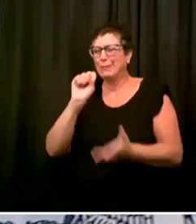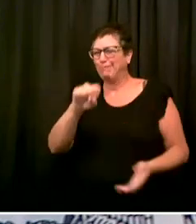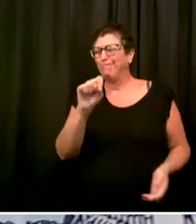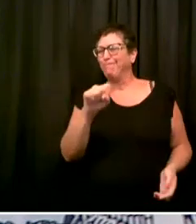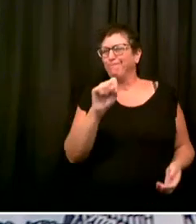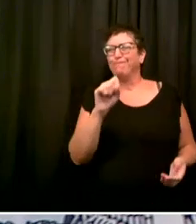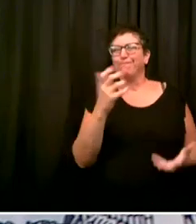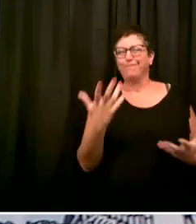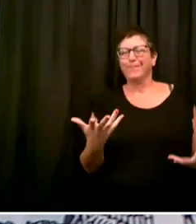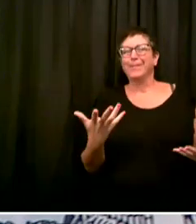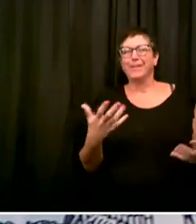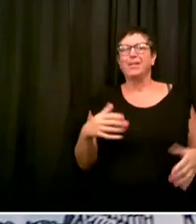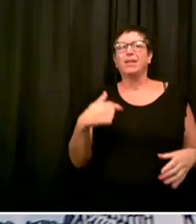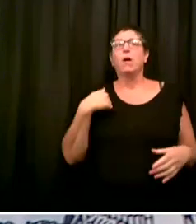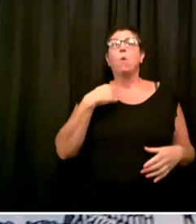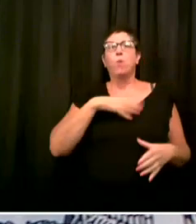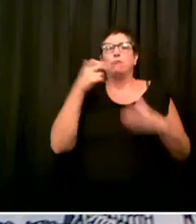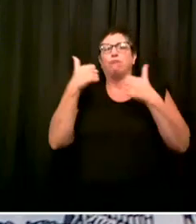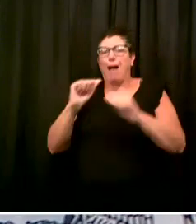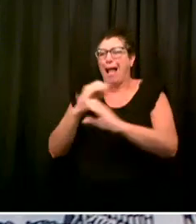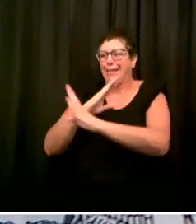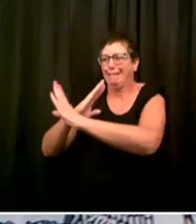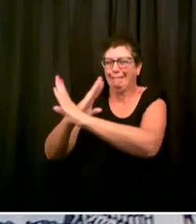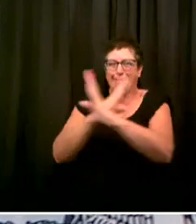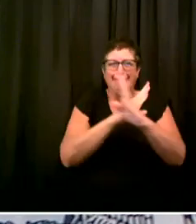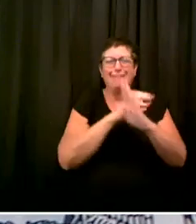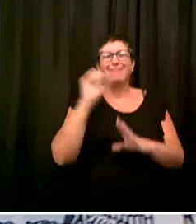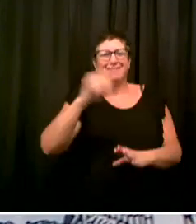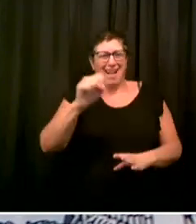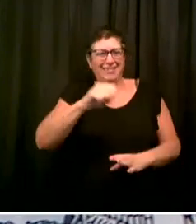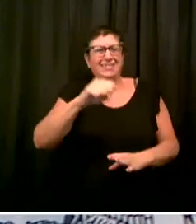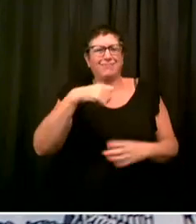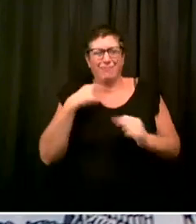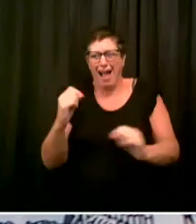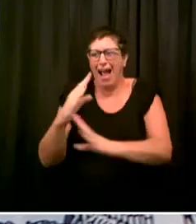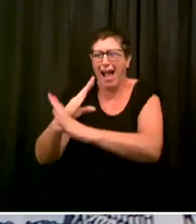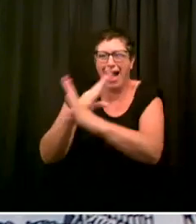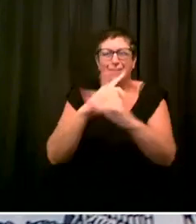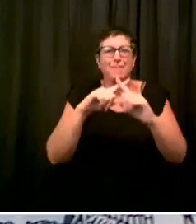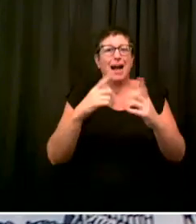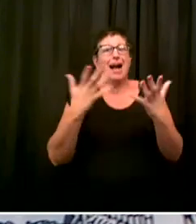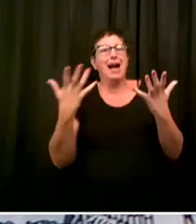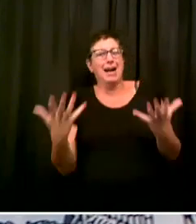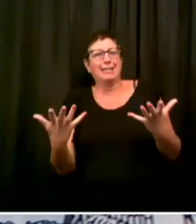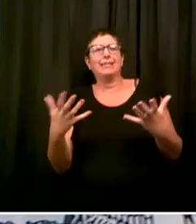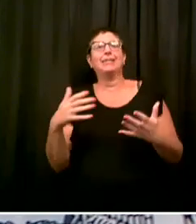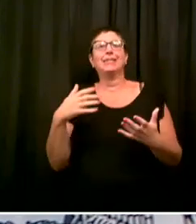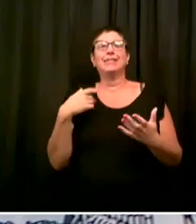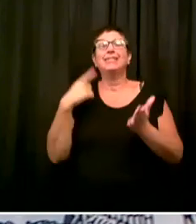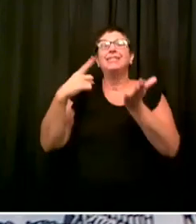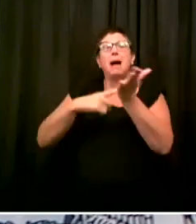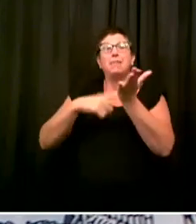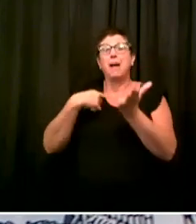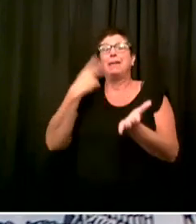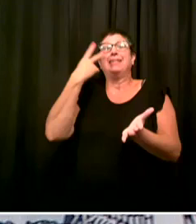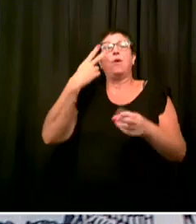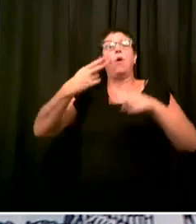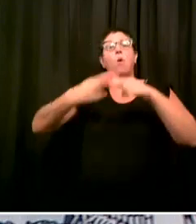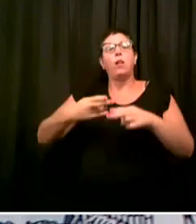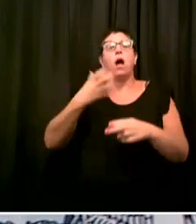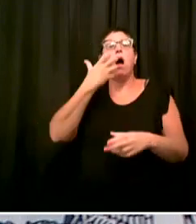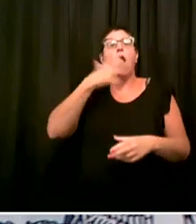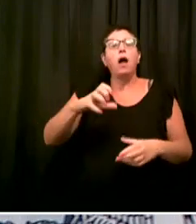those encampments. Sometimes you see what we call a hotspot, which is people congregating but not having set up, a living place in